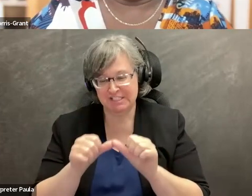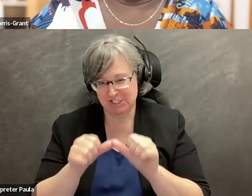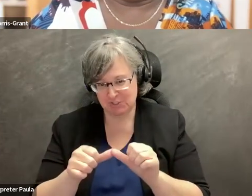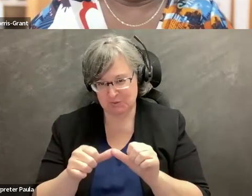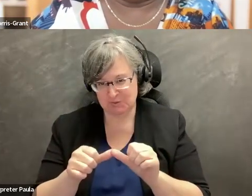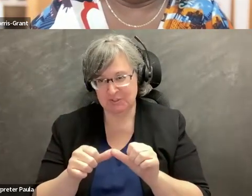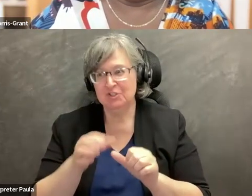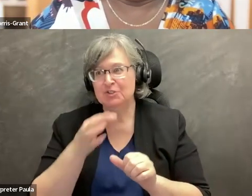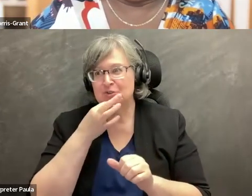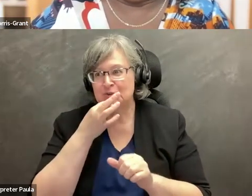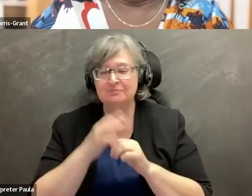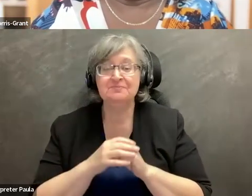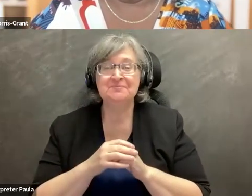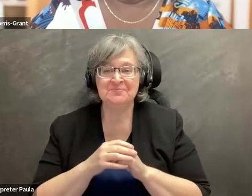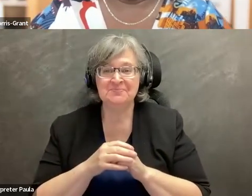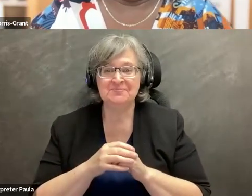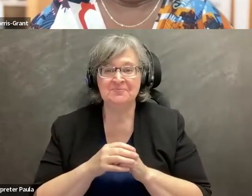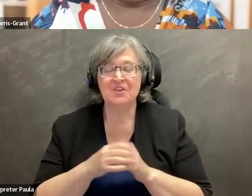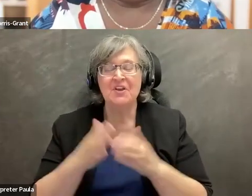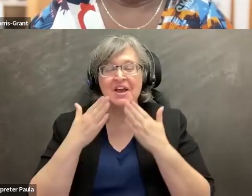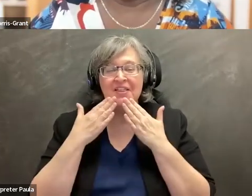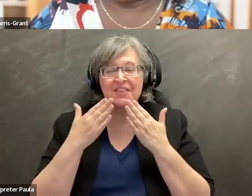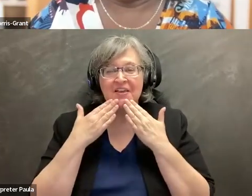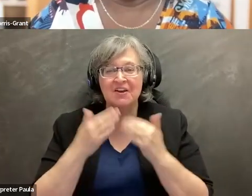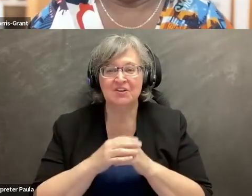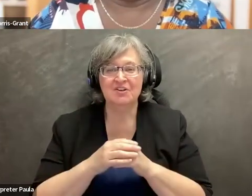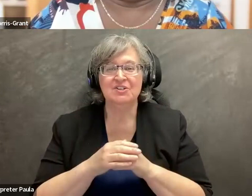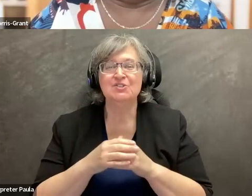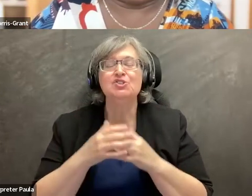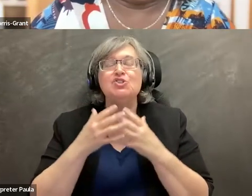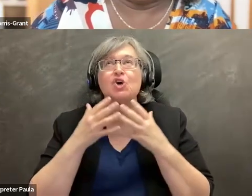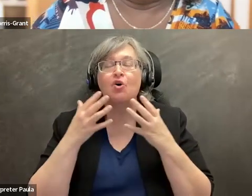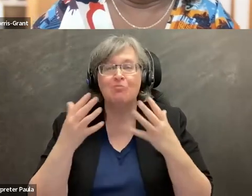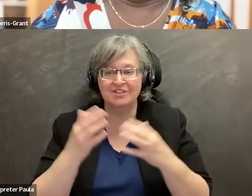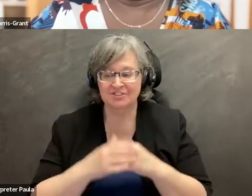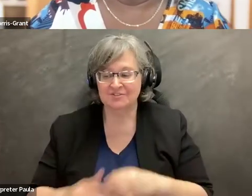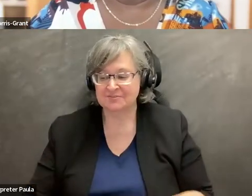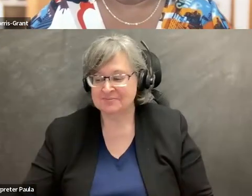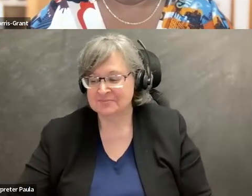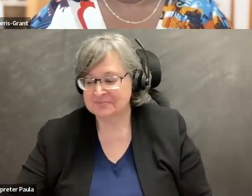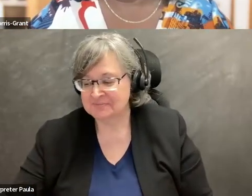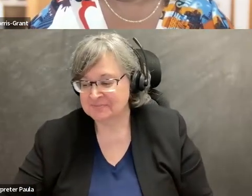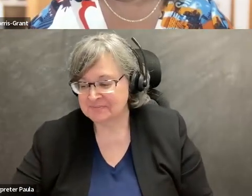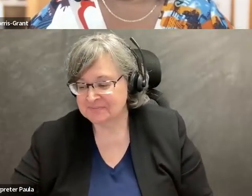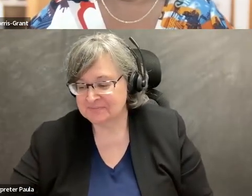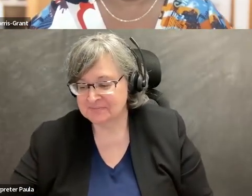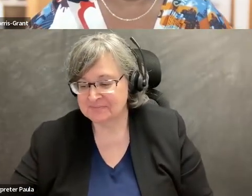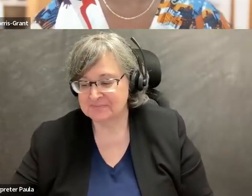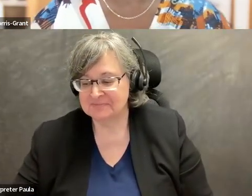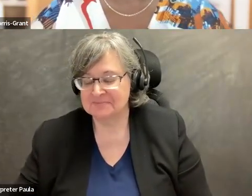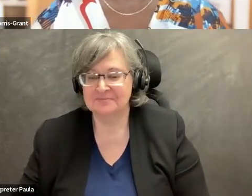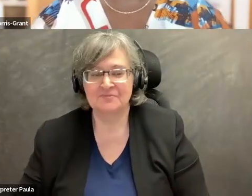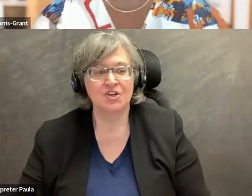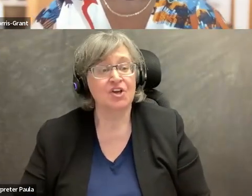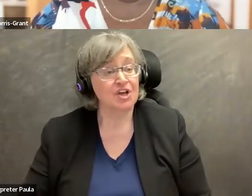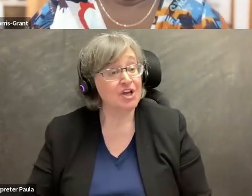the coming months. So thank you so very much. And let's see, Lil, I'm